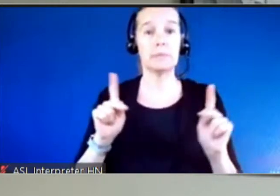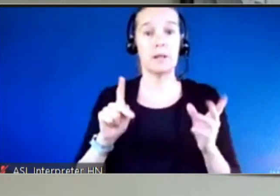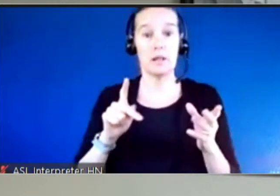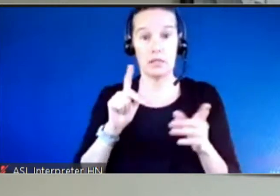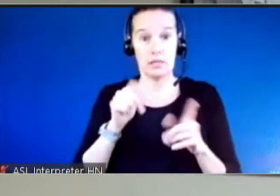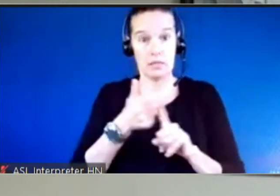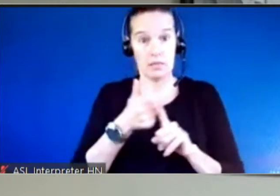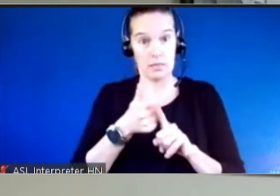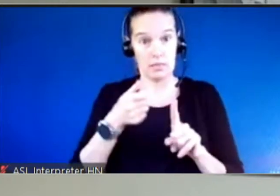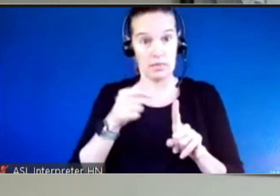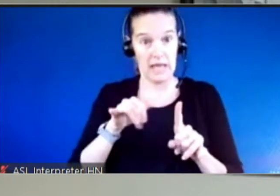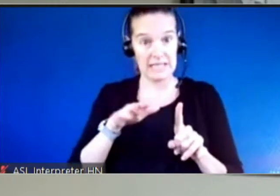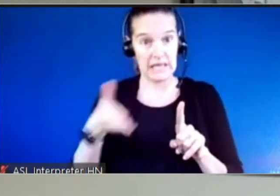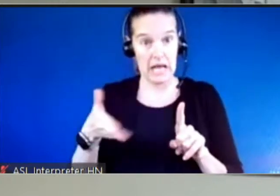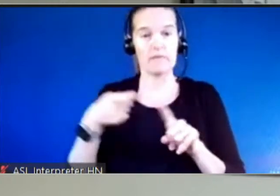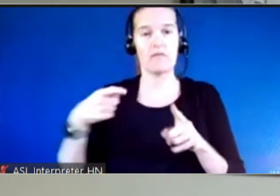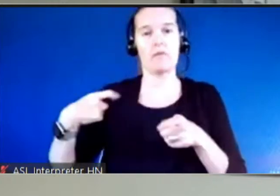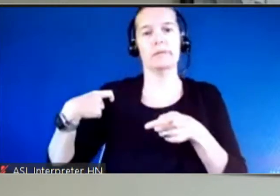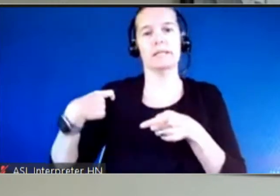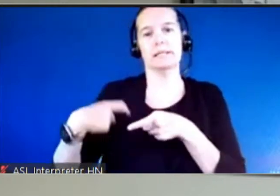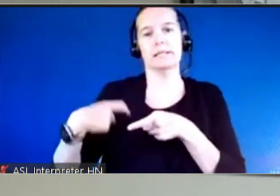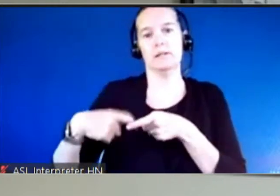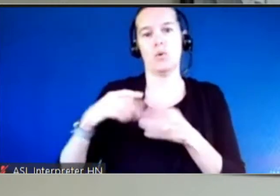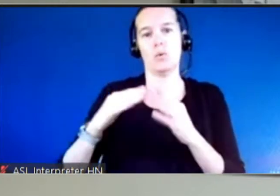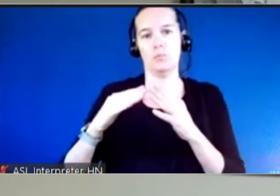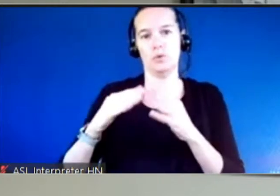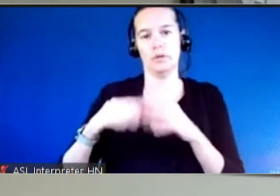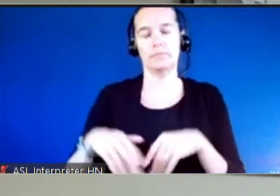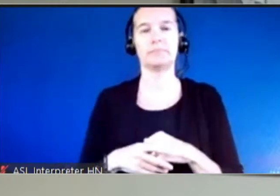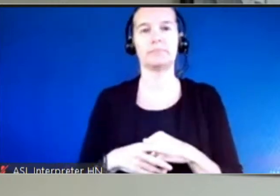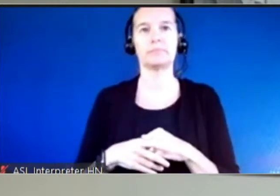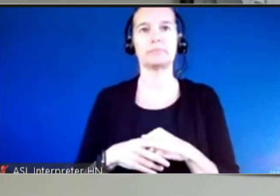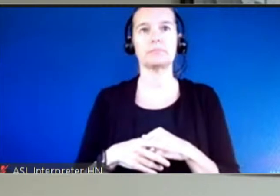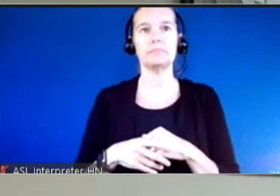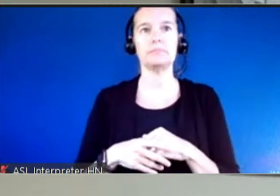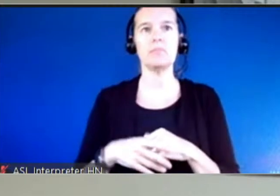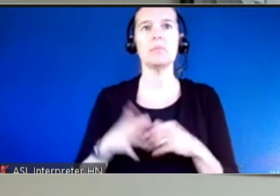community. In the hospital at this time, we have